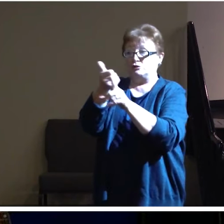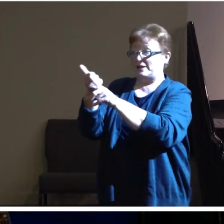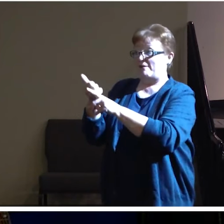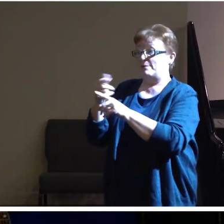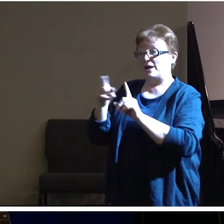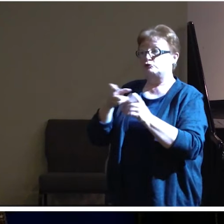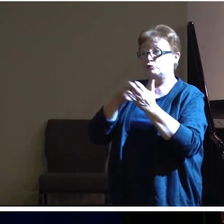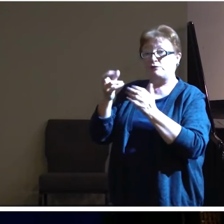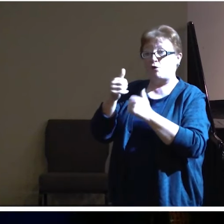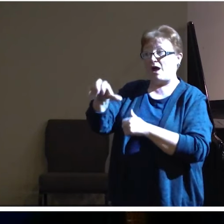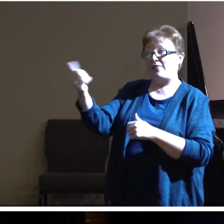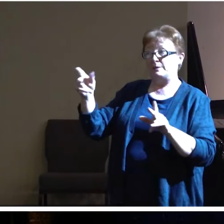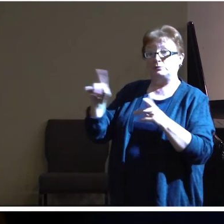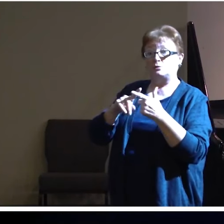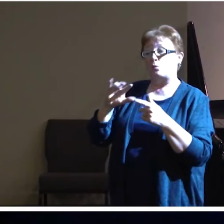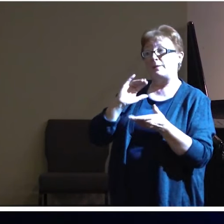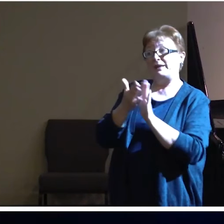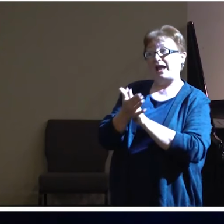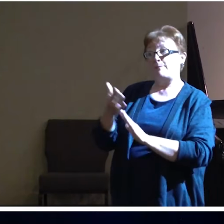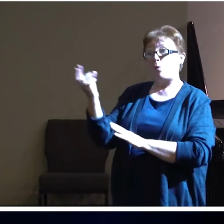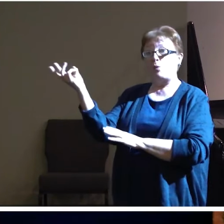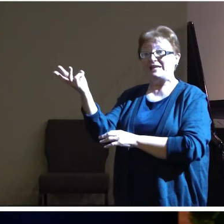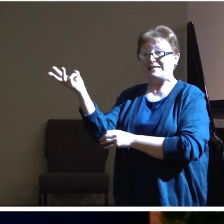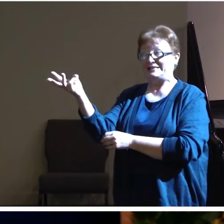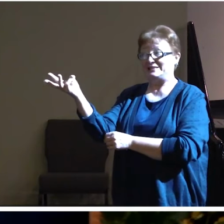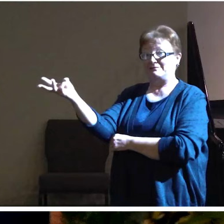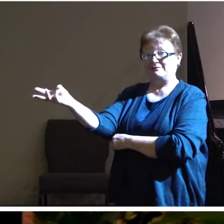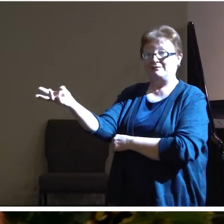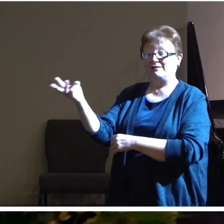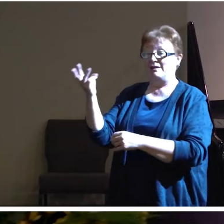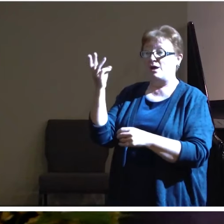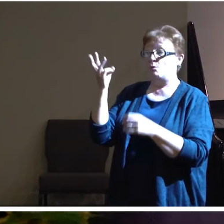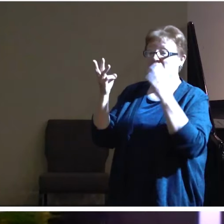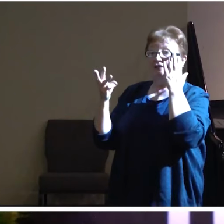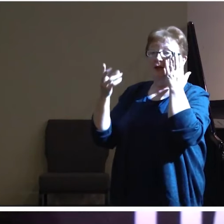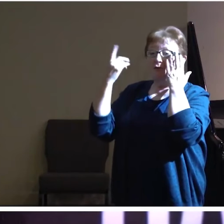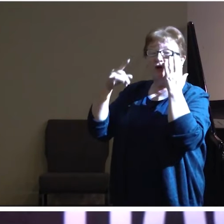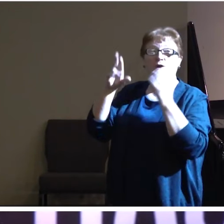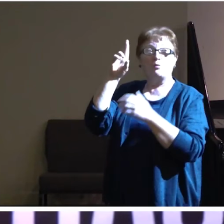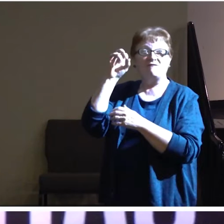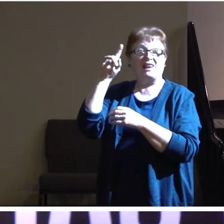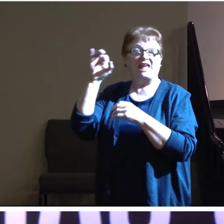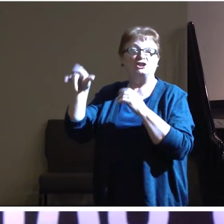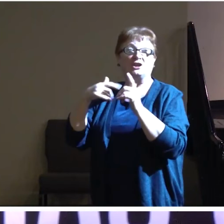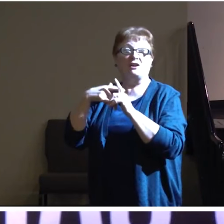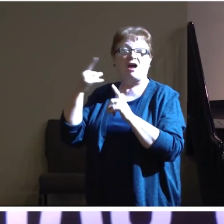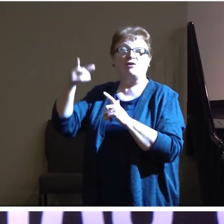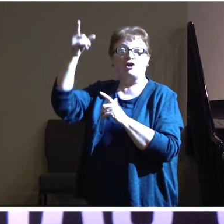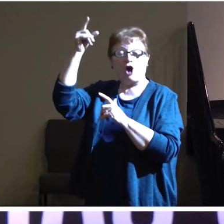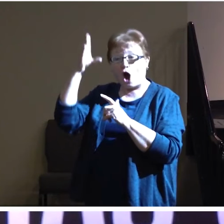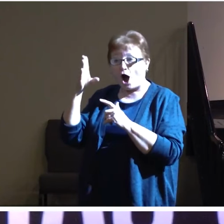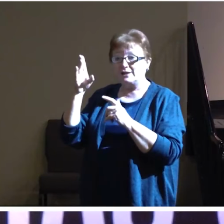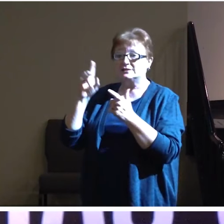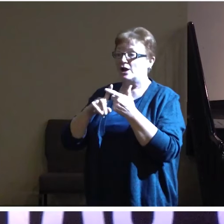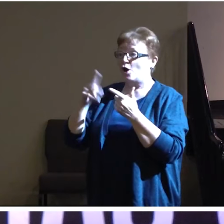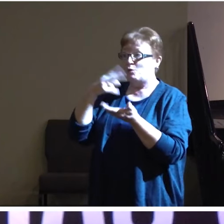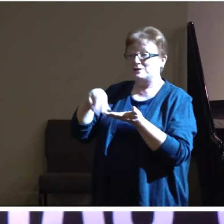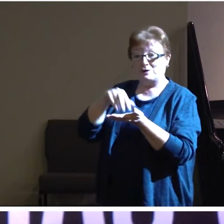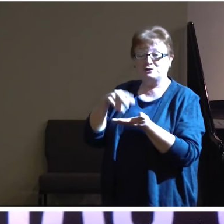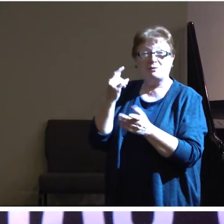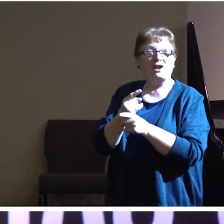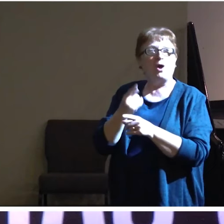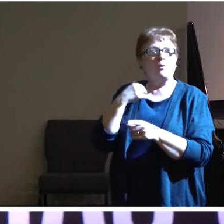So in Christ, we become witnesses to the revelation of God's resurrection. When we receive, we offer.